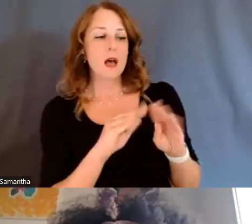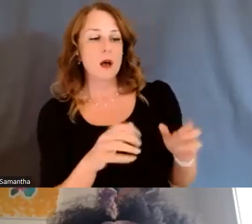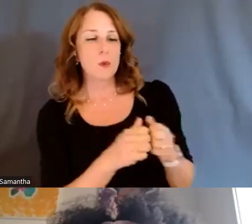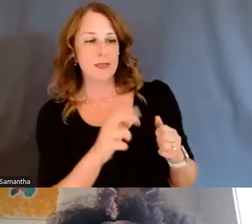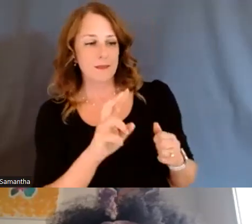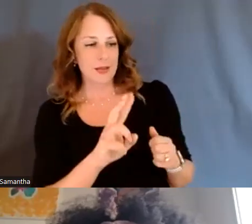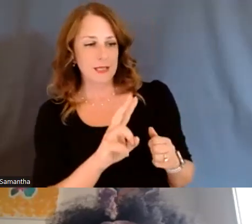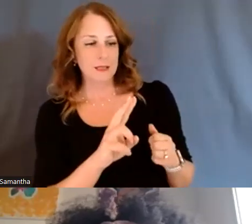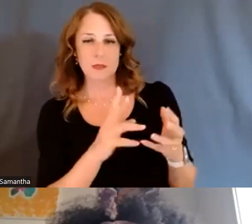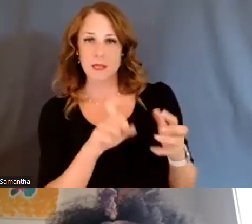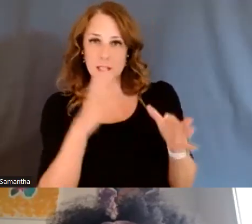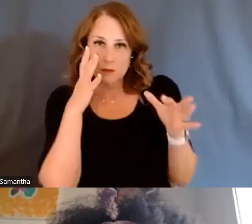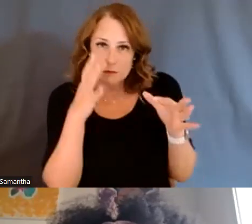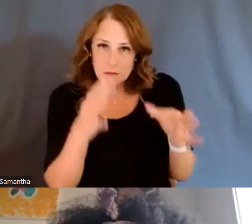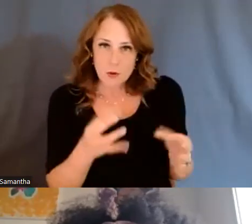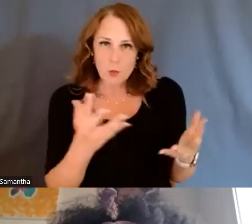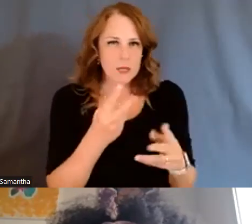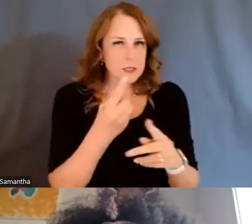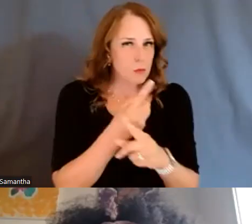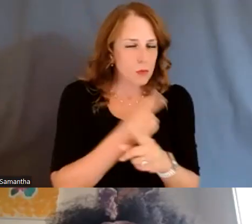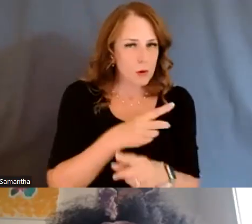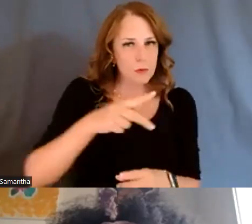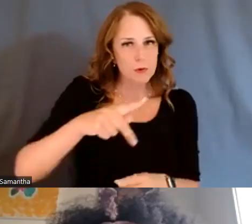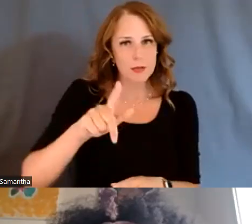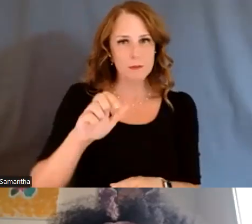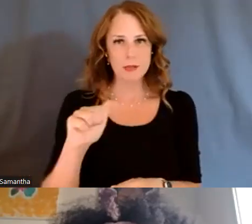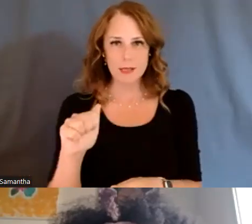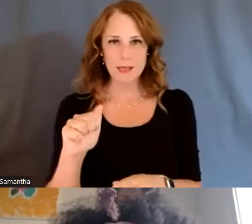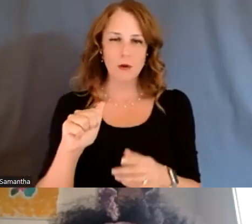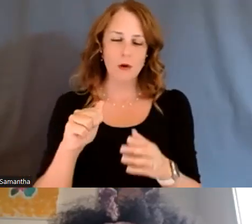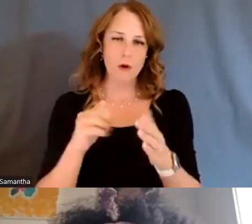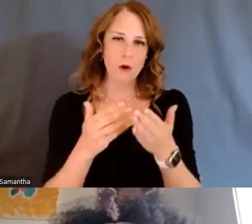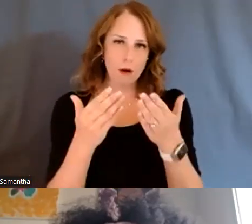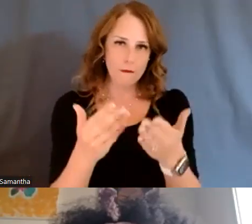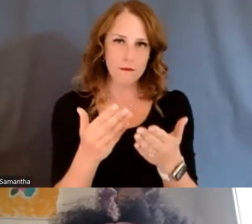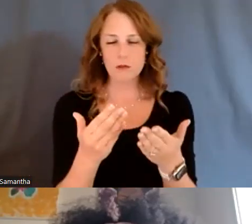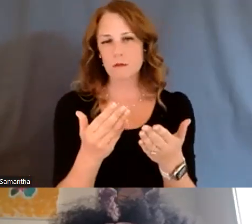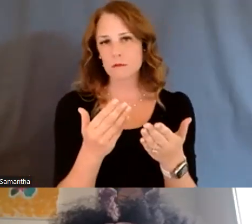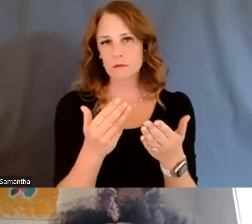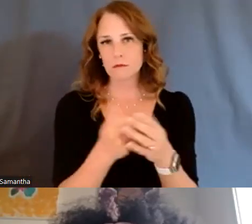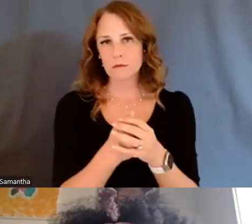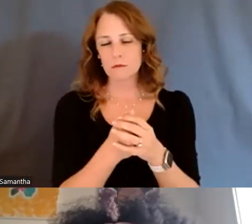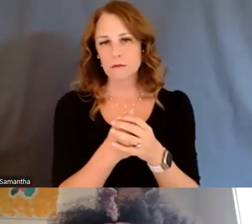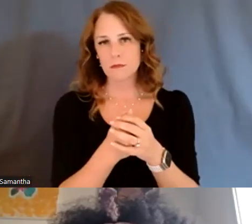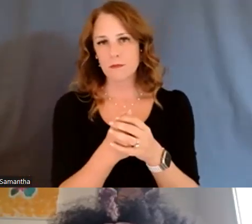the decision in terms of what's an appropriate plea offer, and to explain to them,